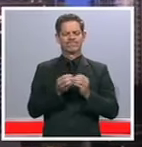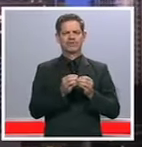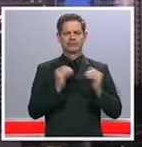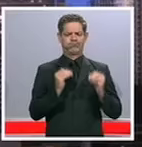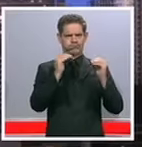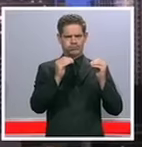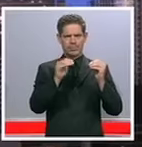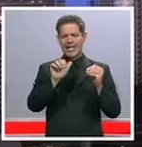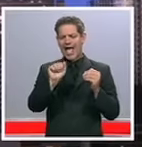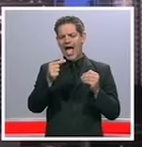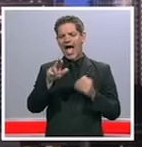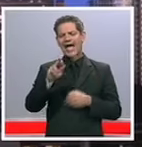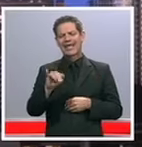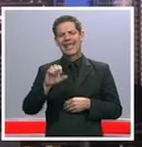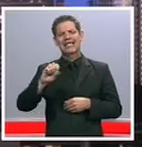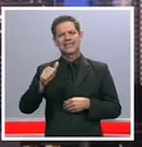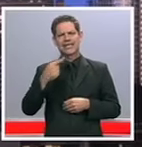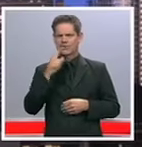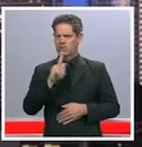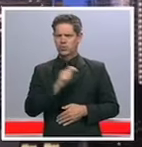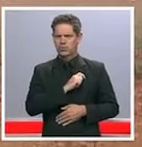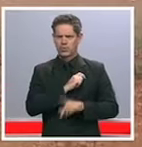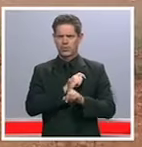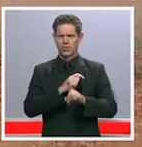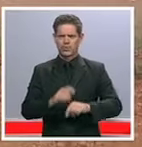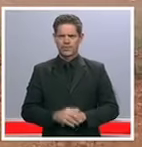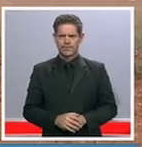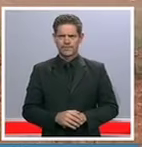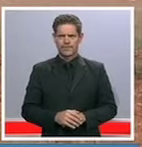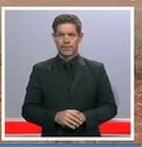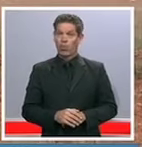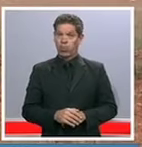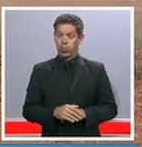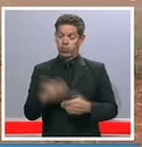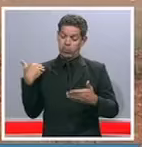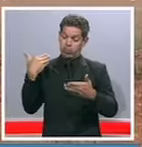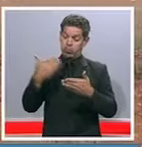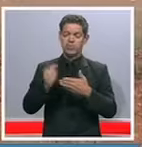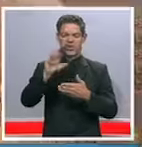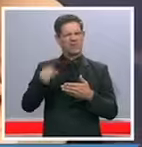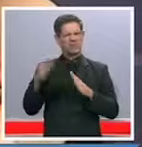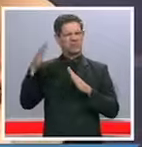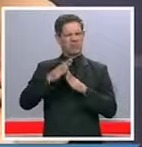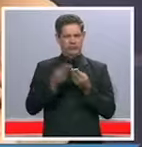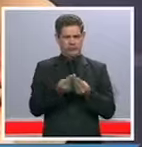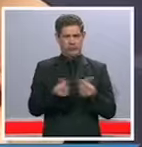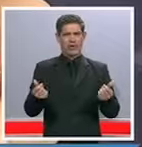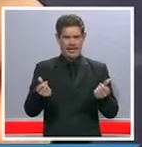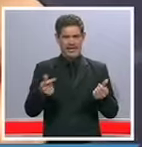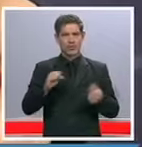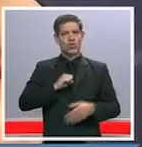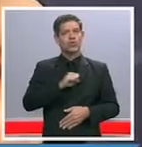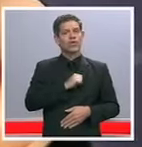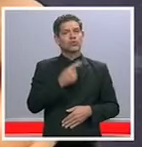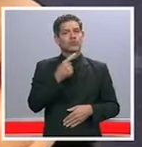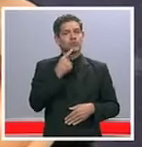However, the Competition Commission is looking into it. Africa's worst drought on record. COSATU says there's enough maize to feed